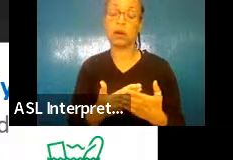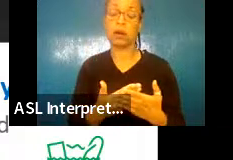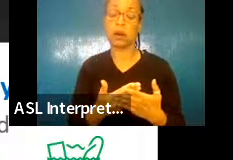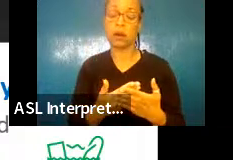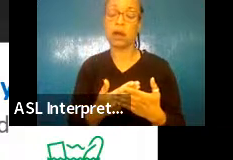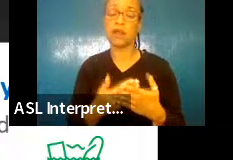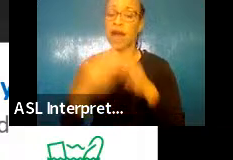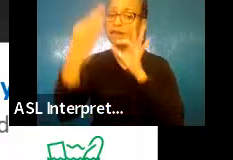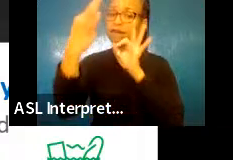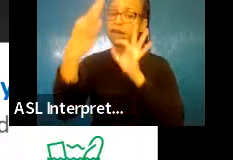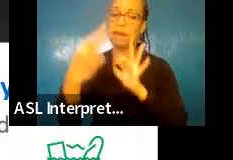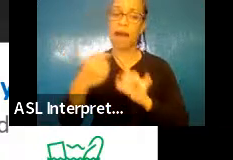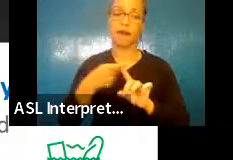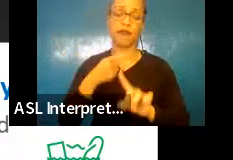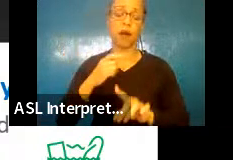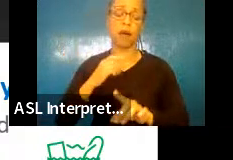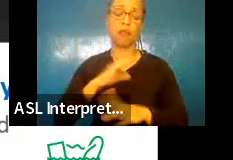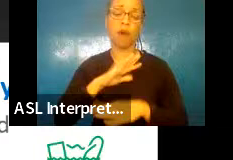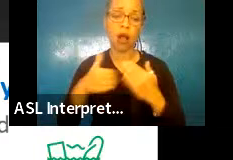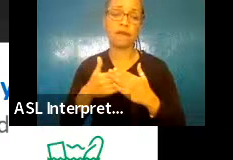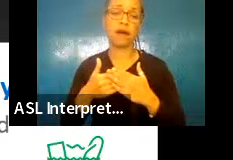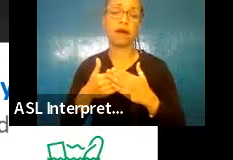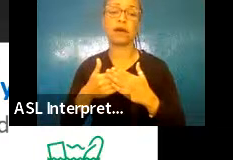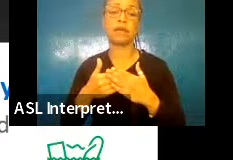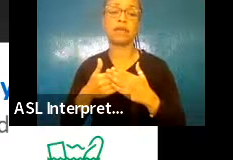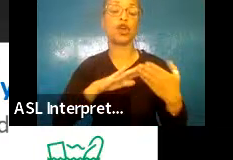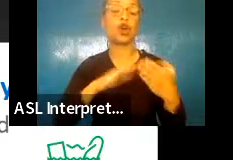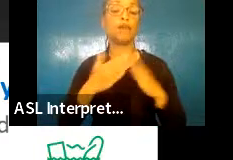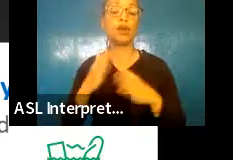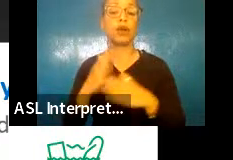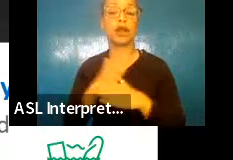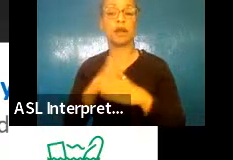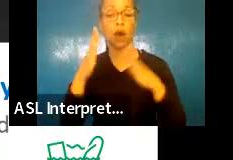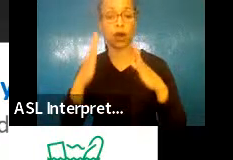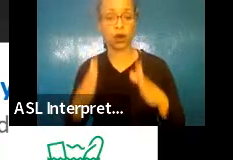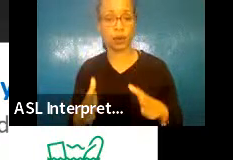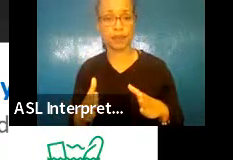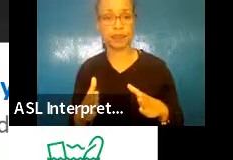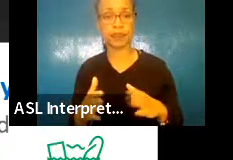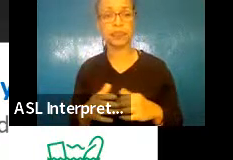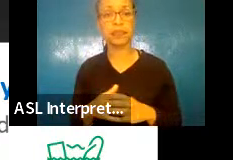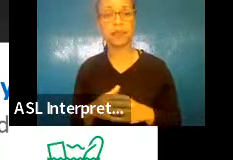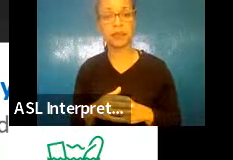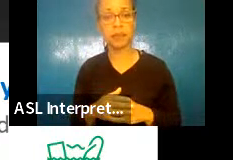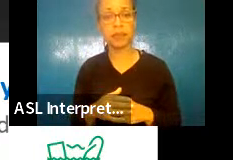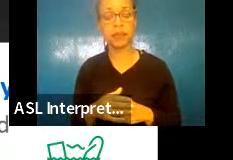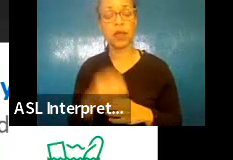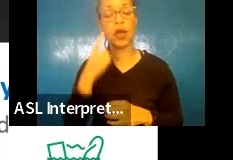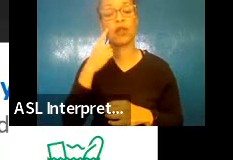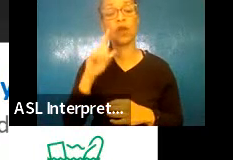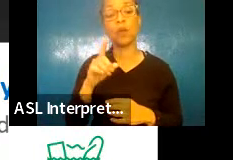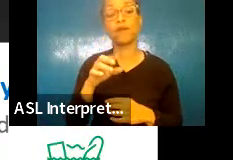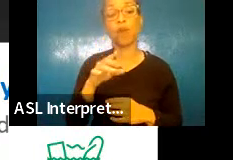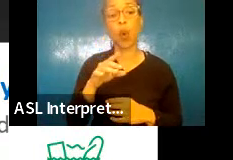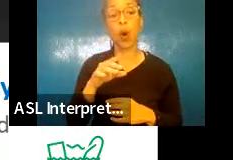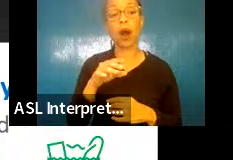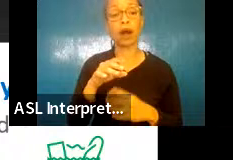from all of our community partners. For our outbreak investigations, our special settings outbreaks have